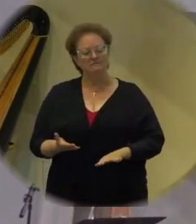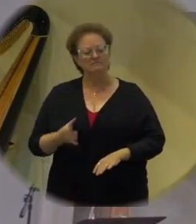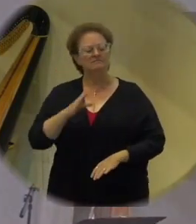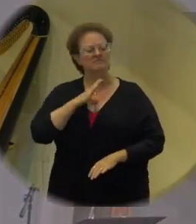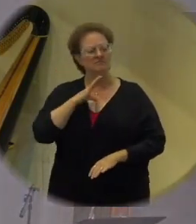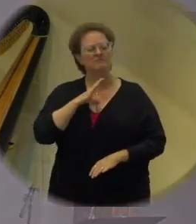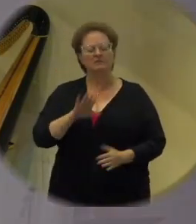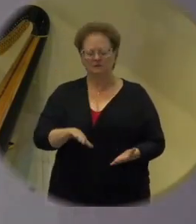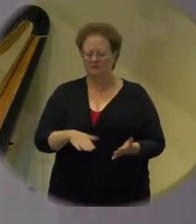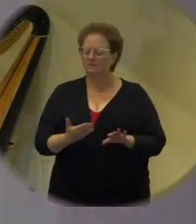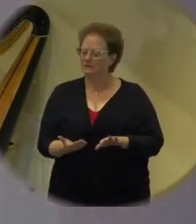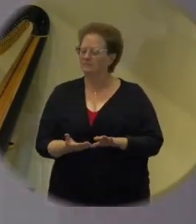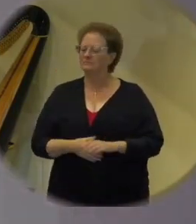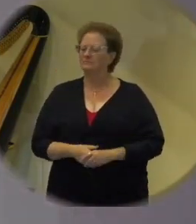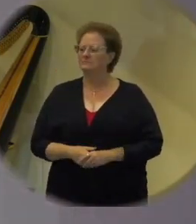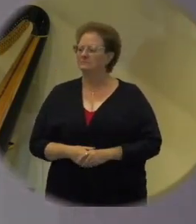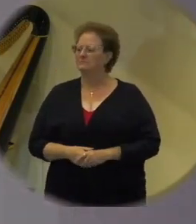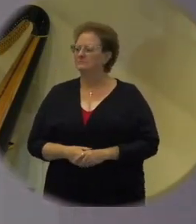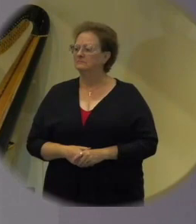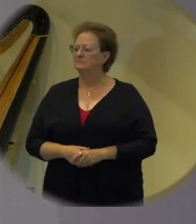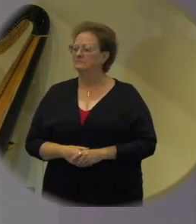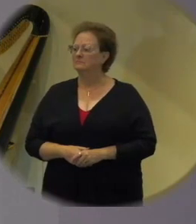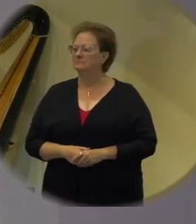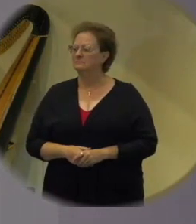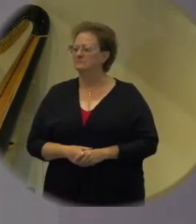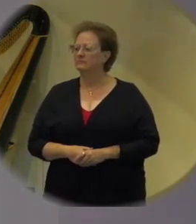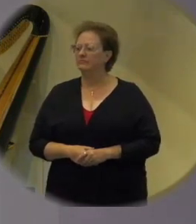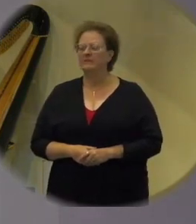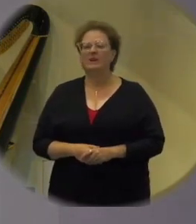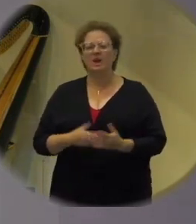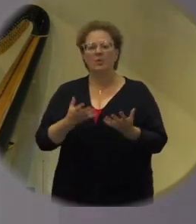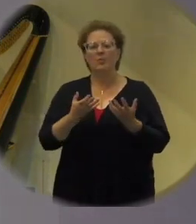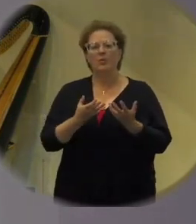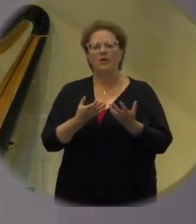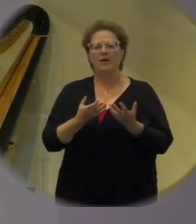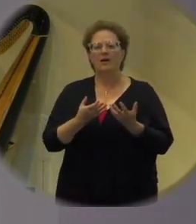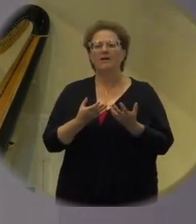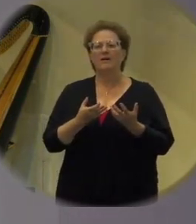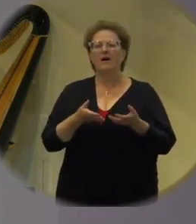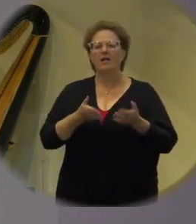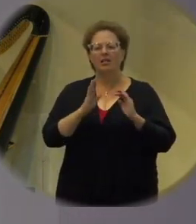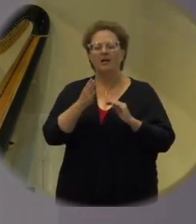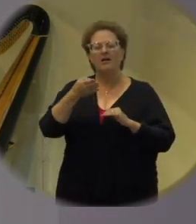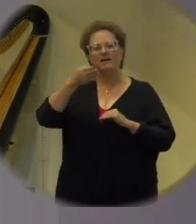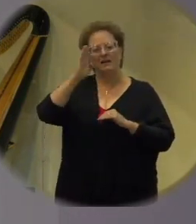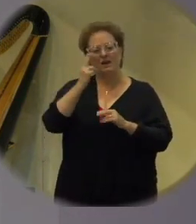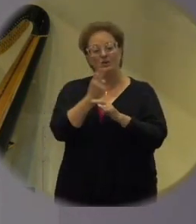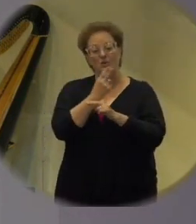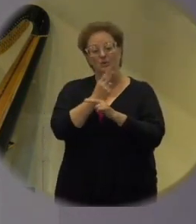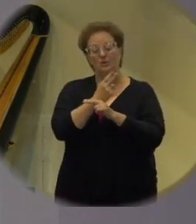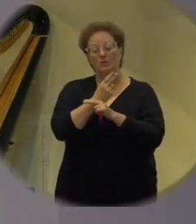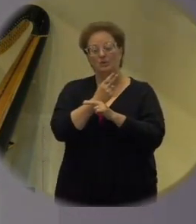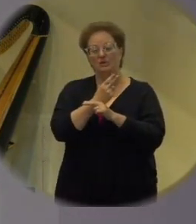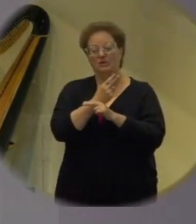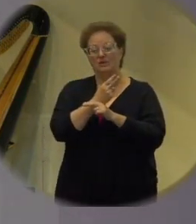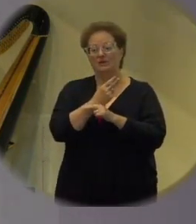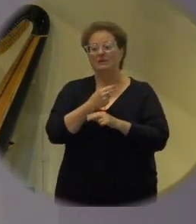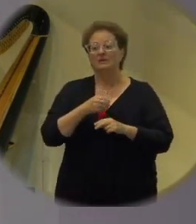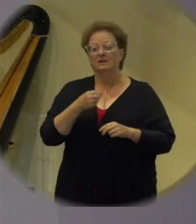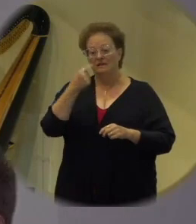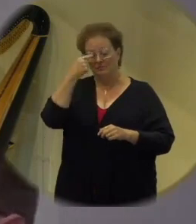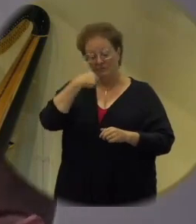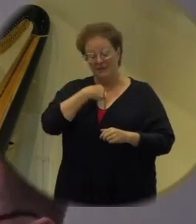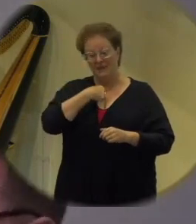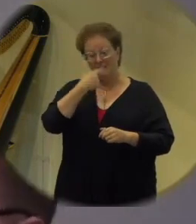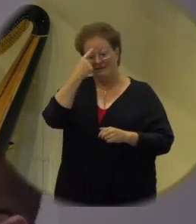I die. I just want to be useful in God's hands for others. Let's talk about that today.